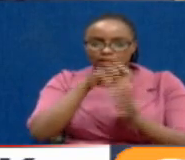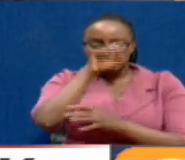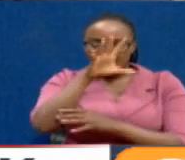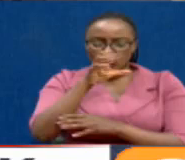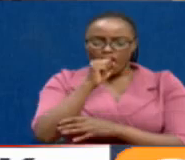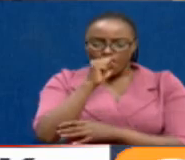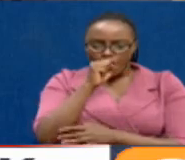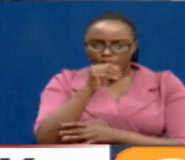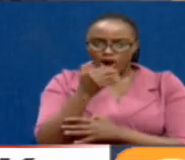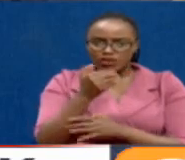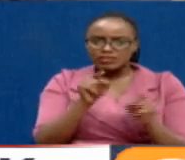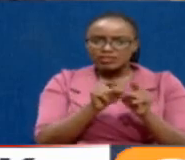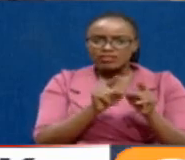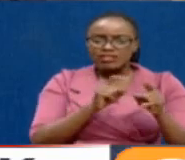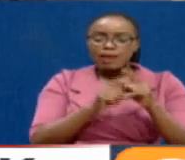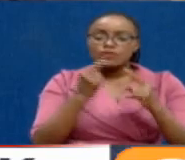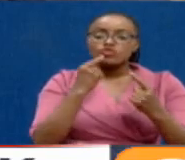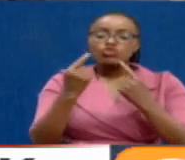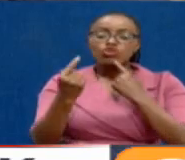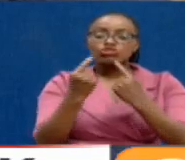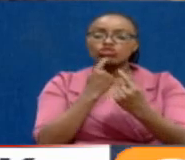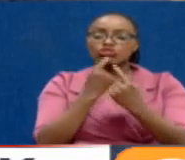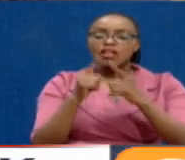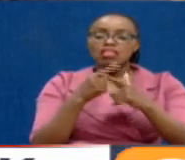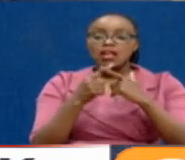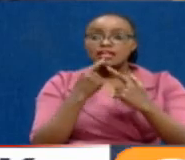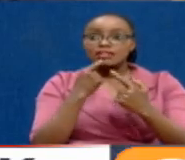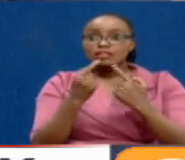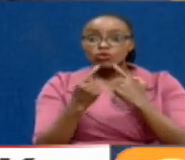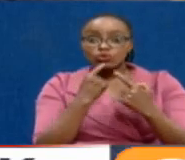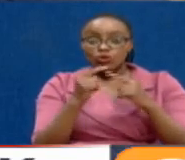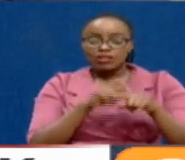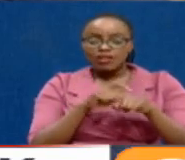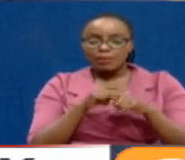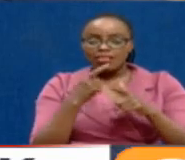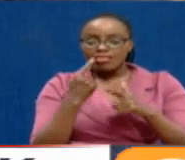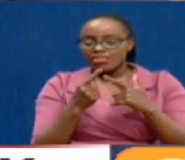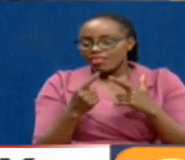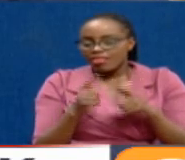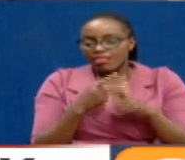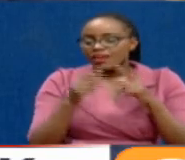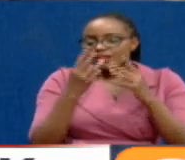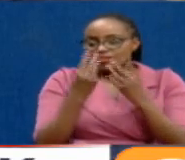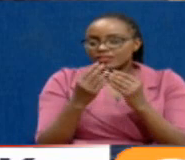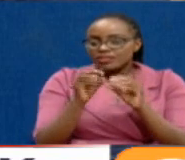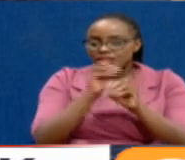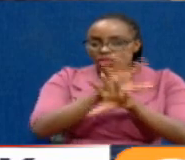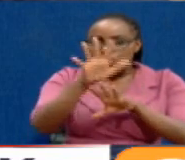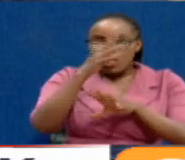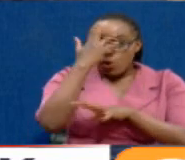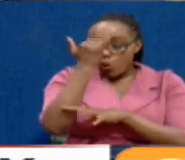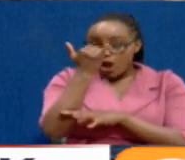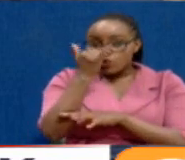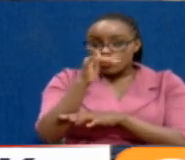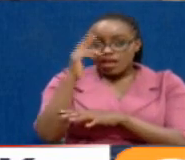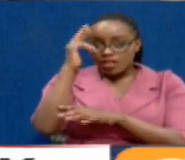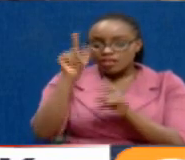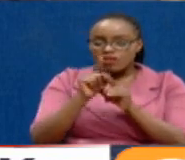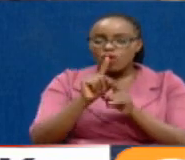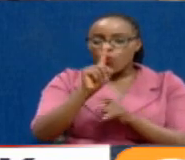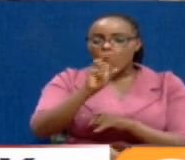sneeze, or even as I talk, I'm sure I'm producing some droplets, then those droplets come to you. And that's why we are advising people to stay at